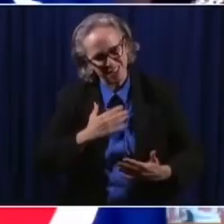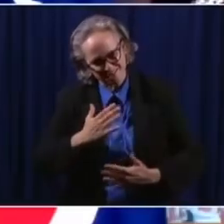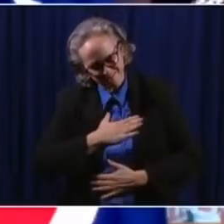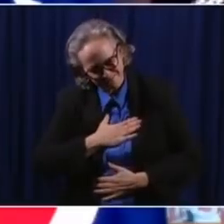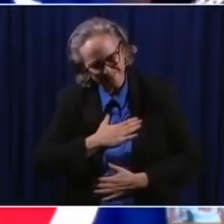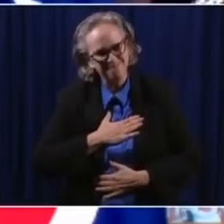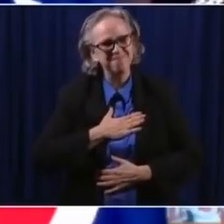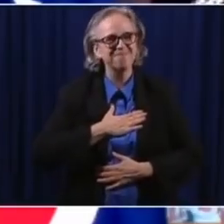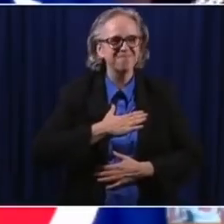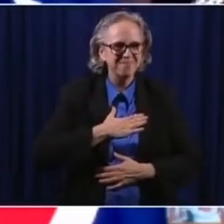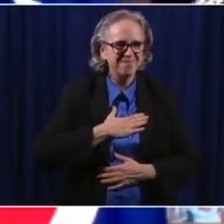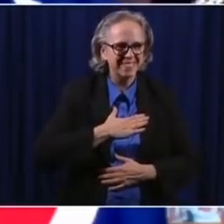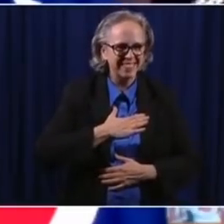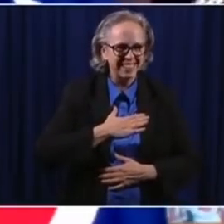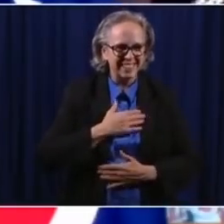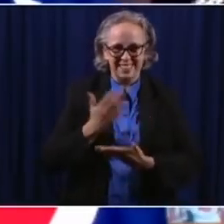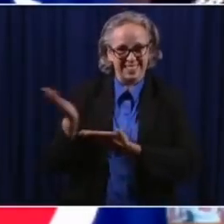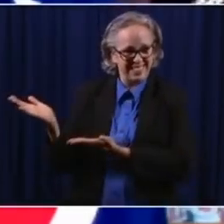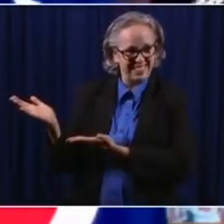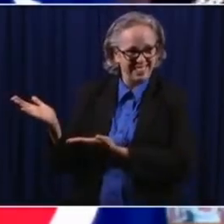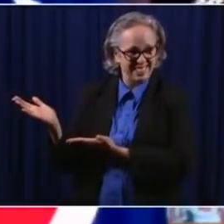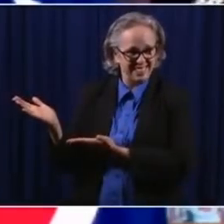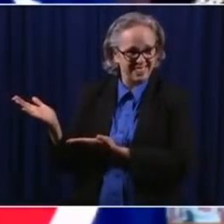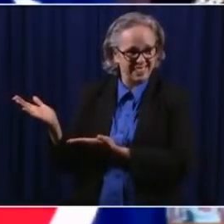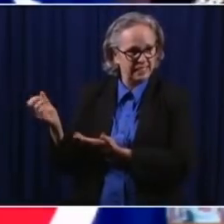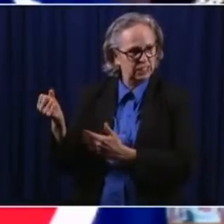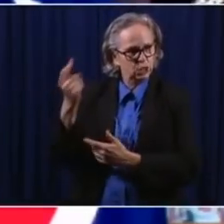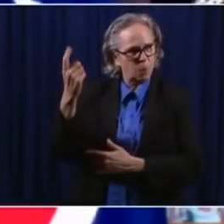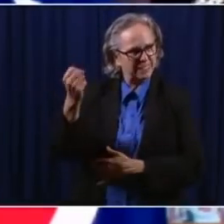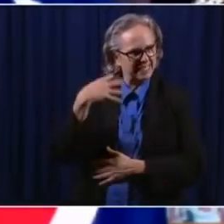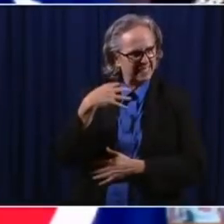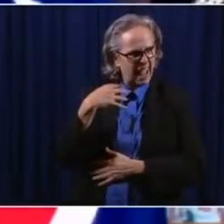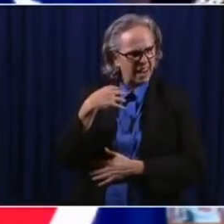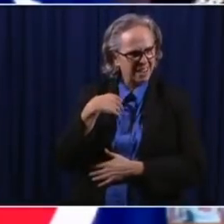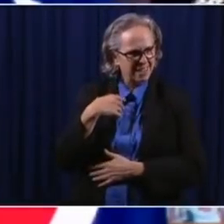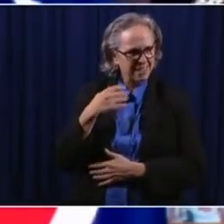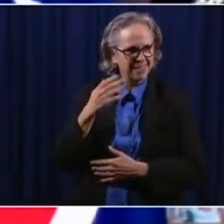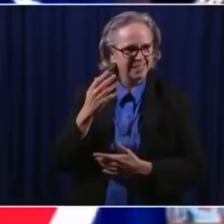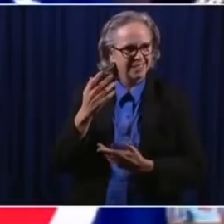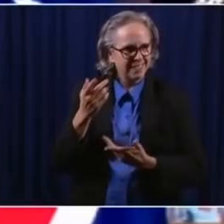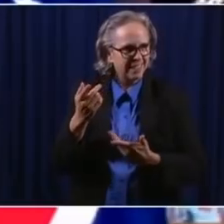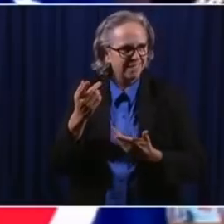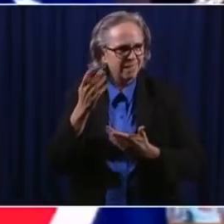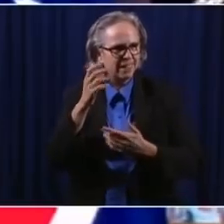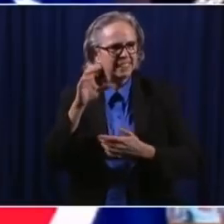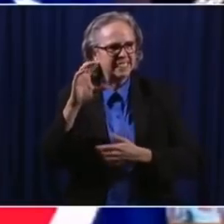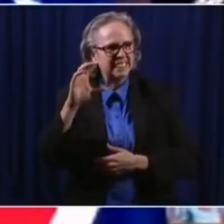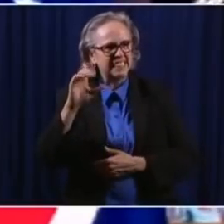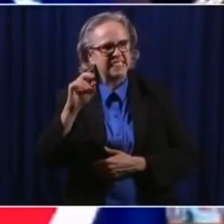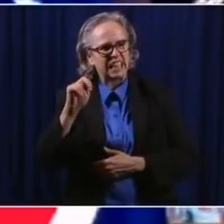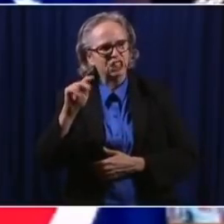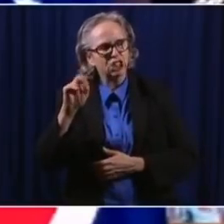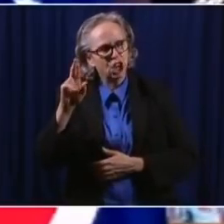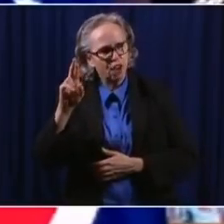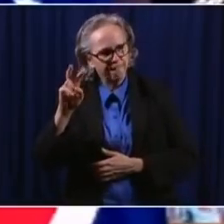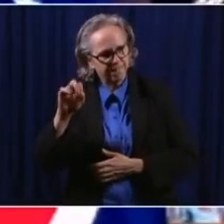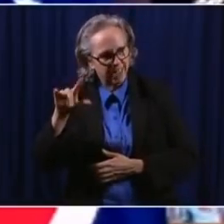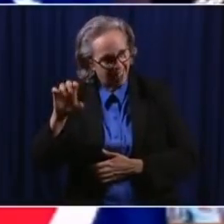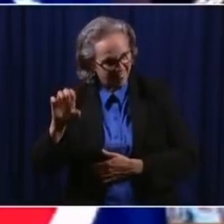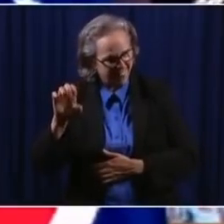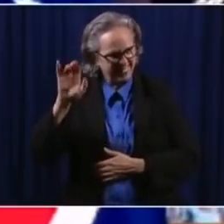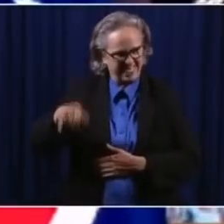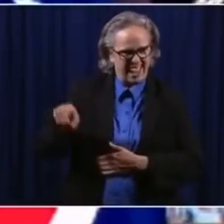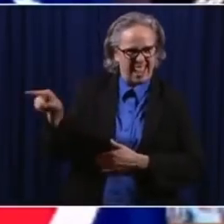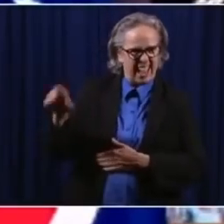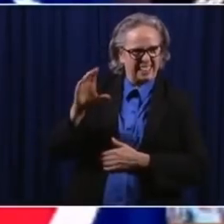something that was sent to me, and you got some of these too. It's from the Centerville Noon Optimist. I think we've both over the course of years spoken to